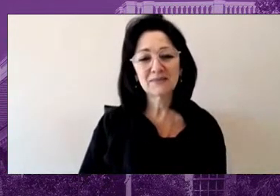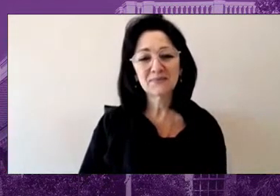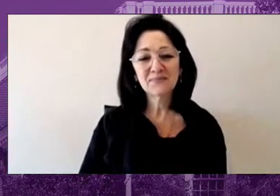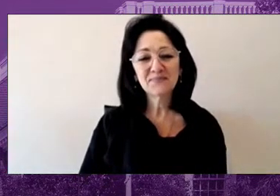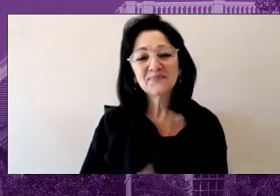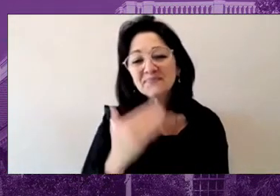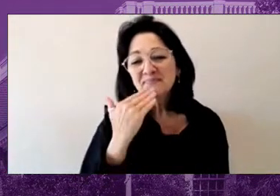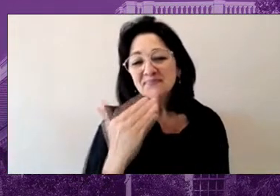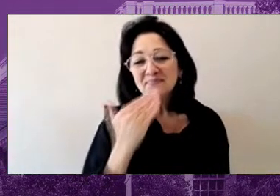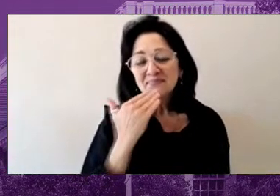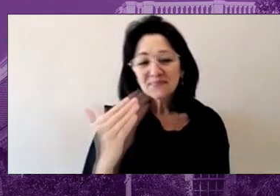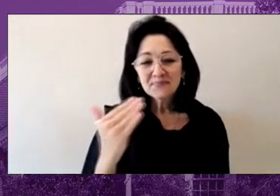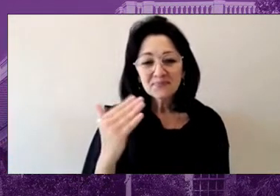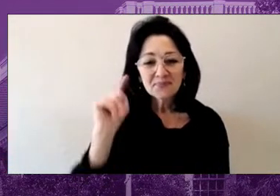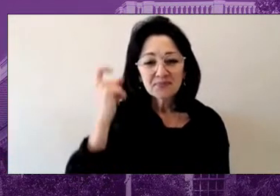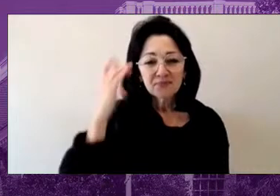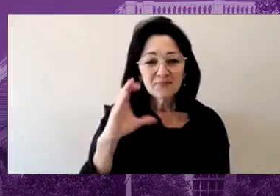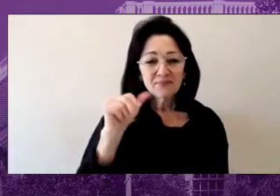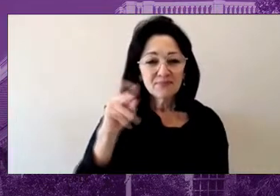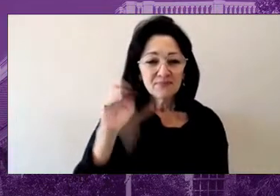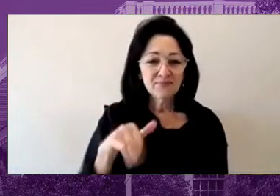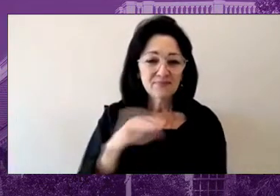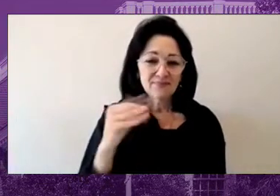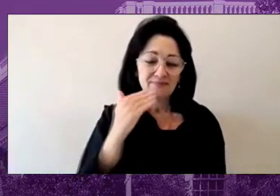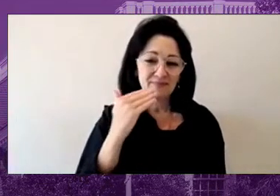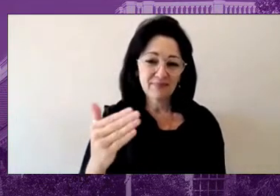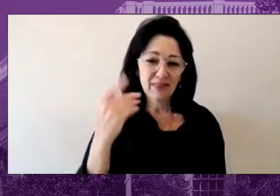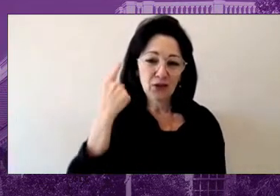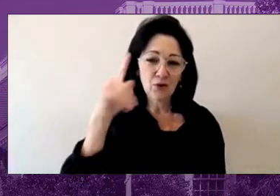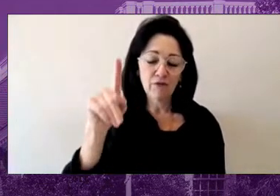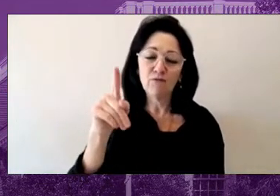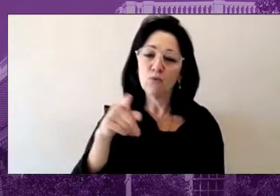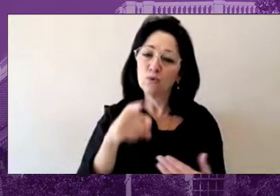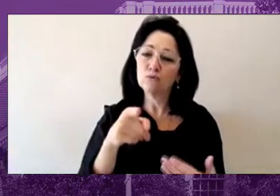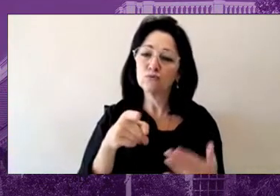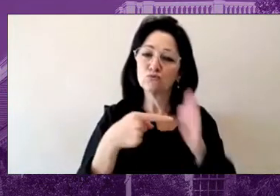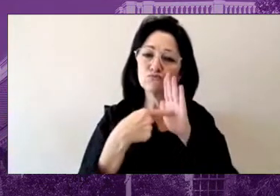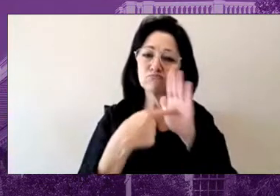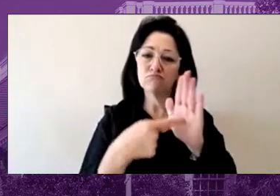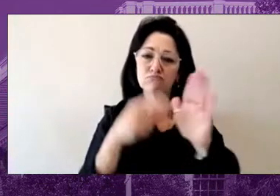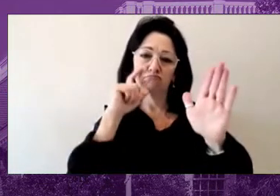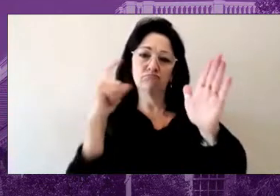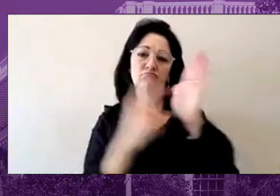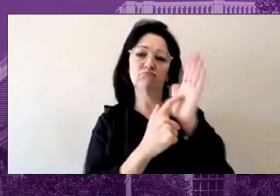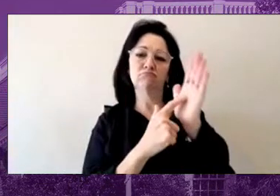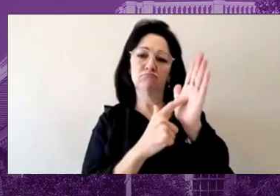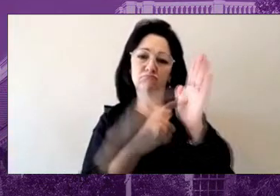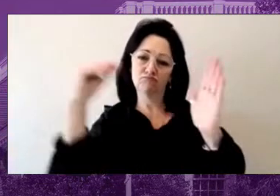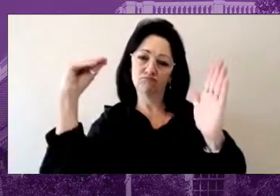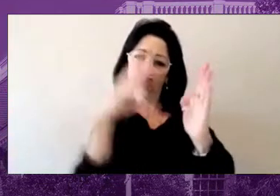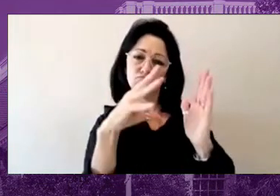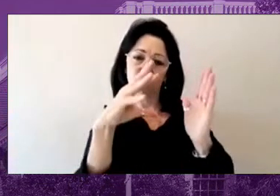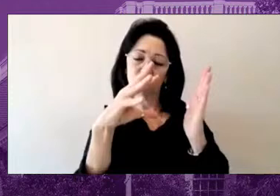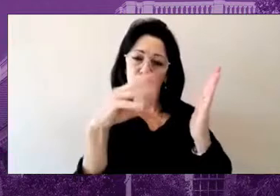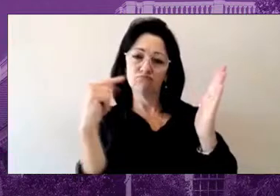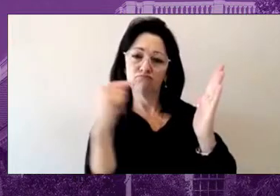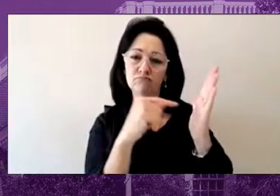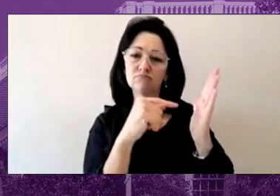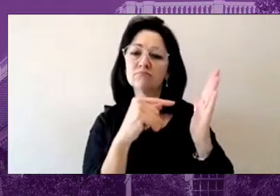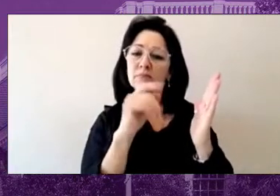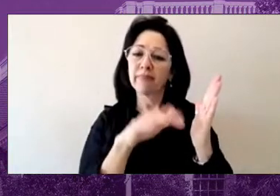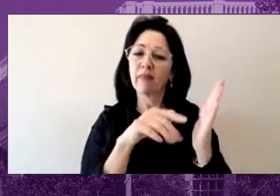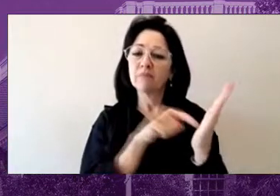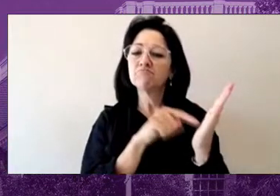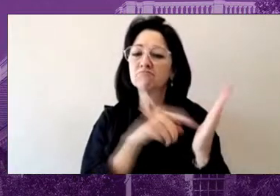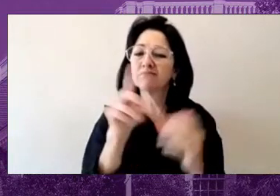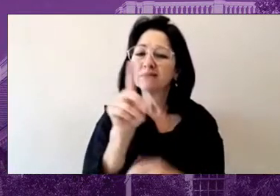Thank you, Governor Carney, and thank you for shining a spotlight on this vitally important issue of domestic violence.